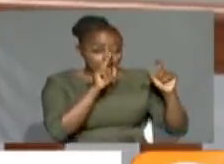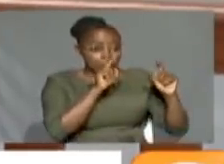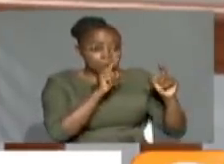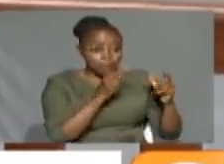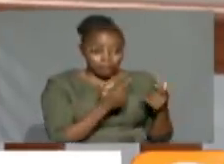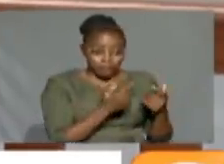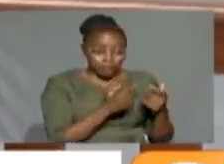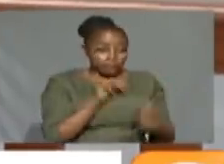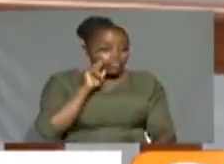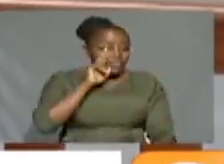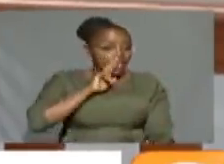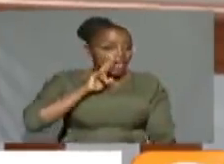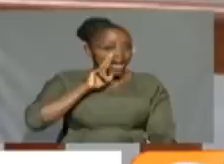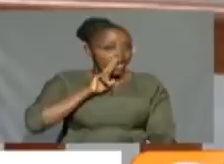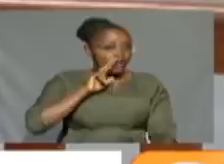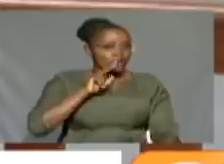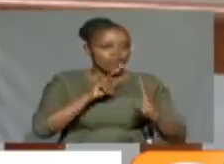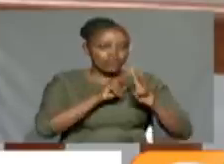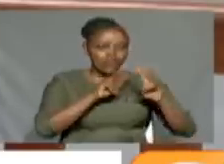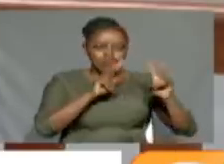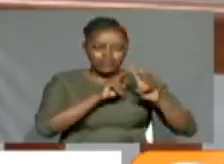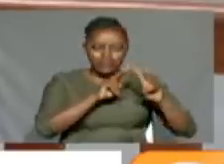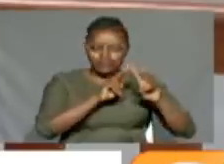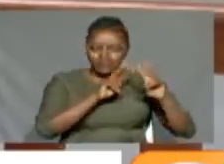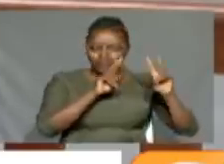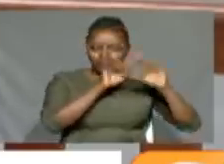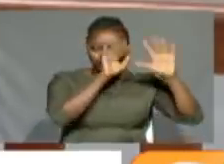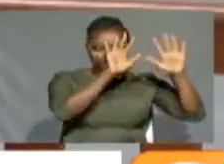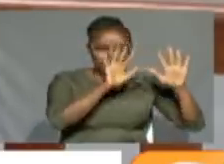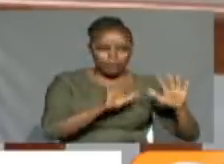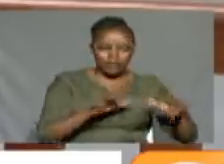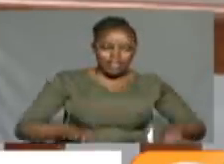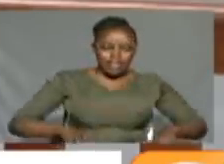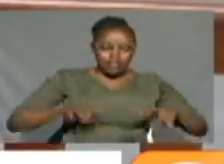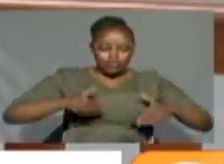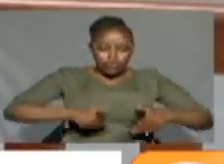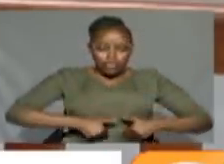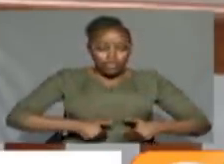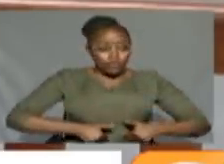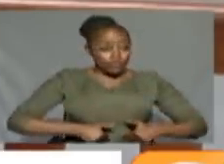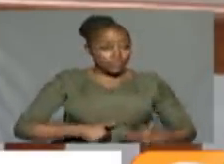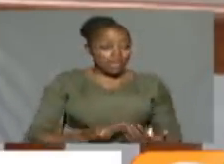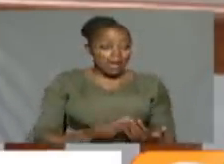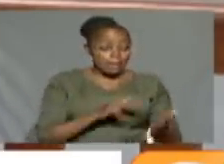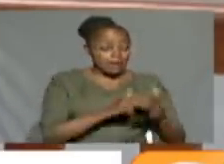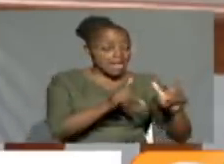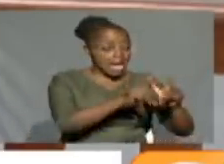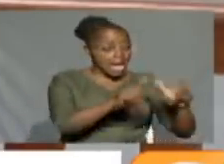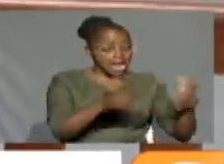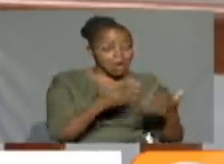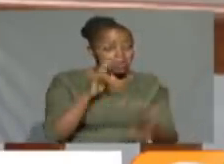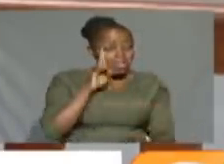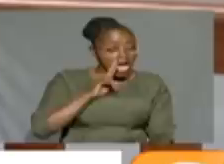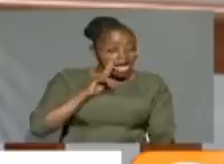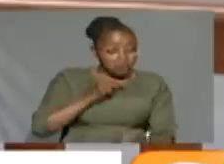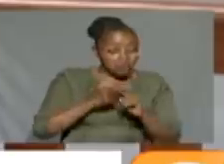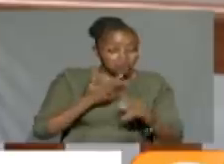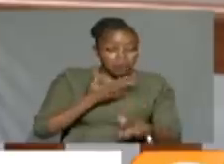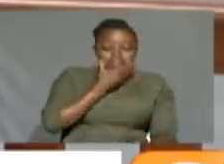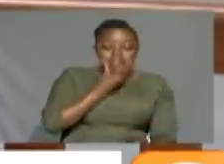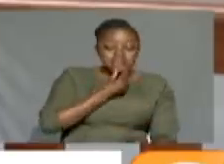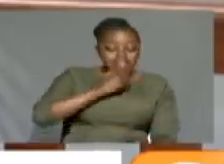paternal uncle is very central in the lives of young people. And you would allow that? And you could allow the paternal uncle to